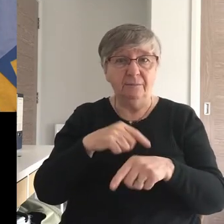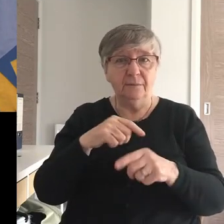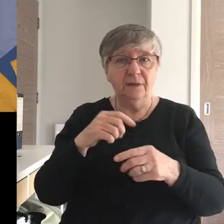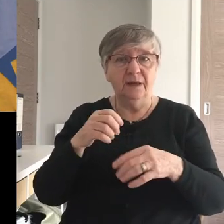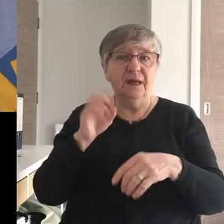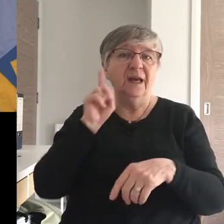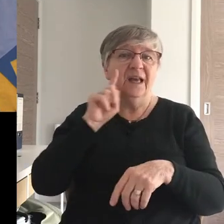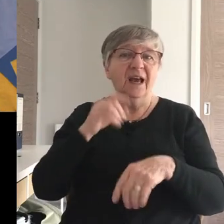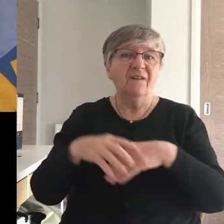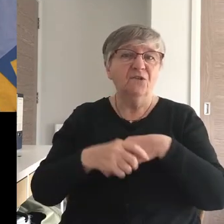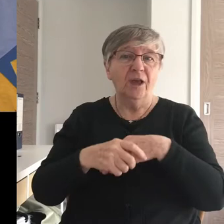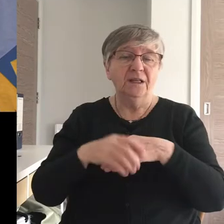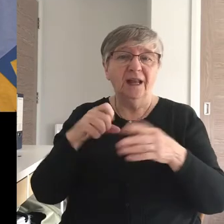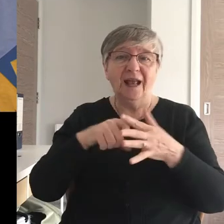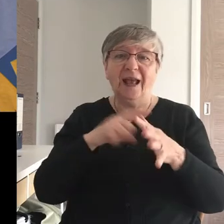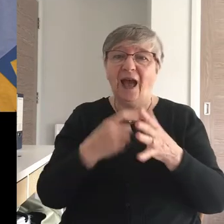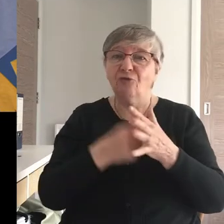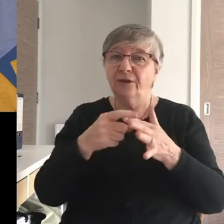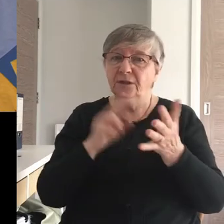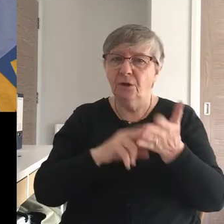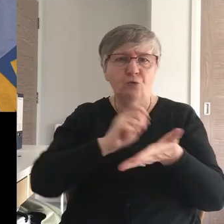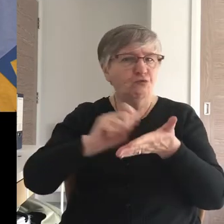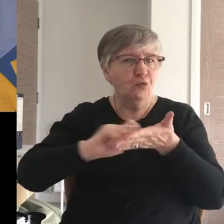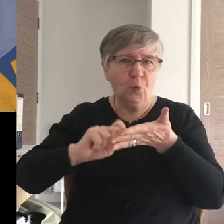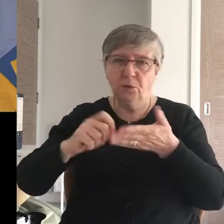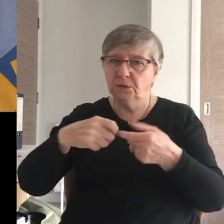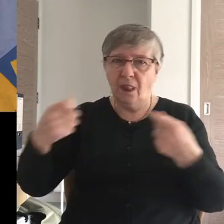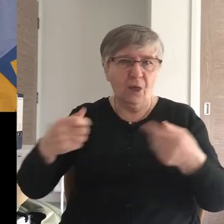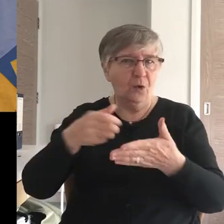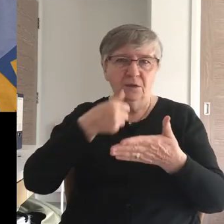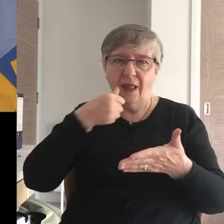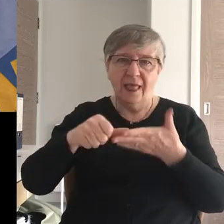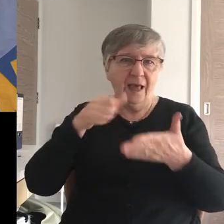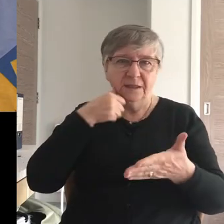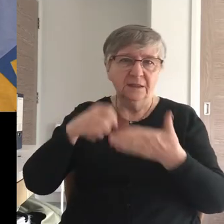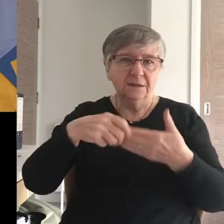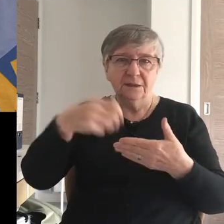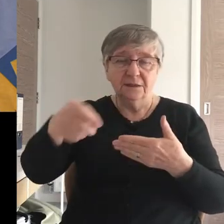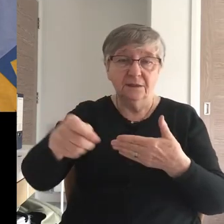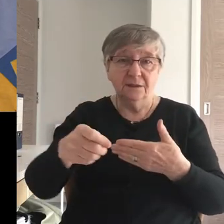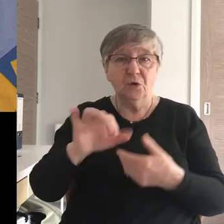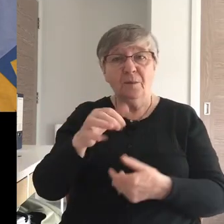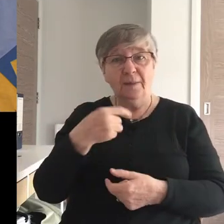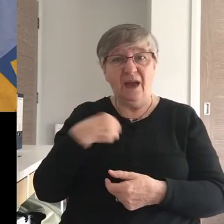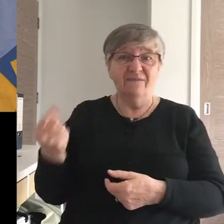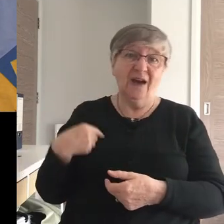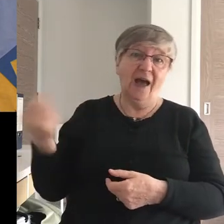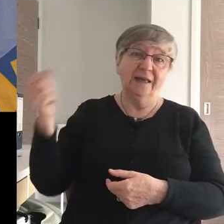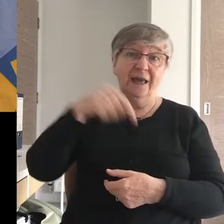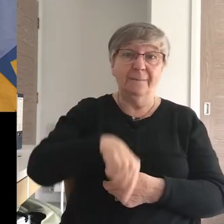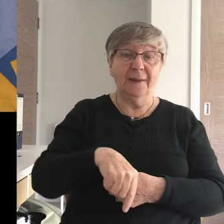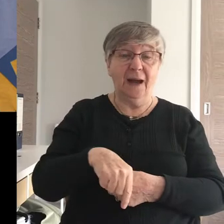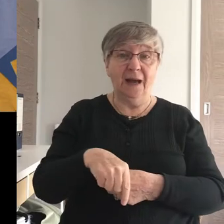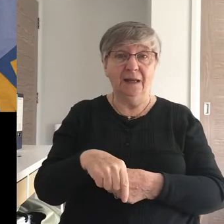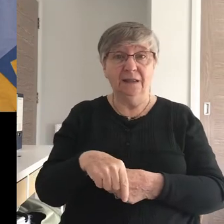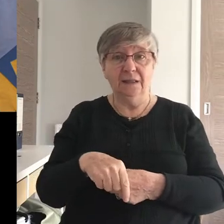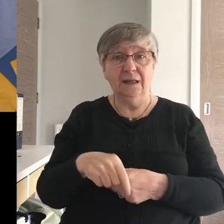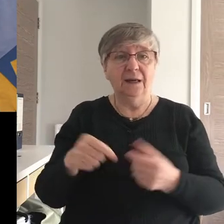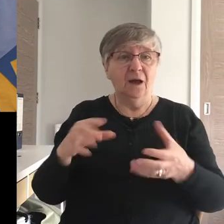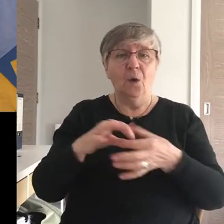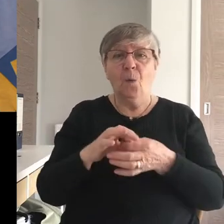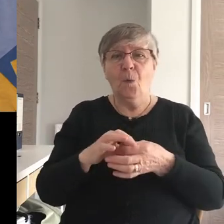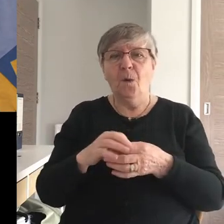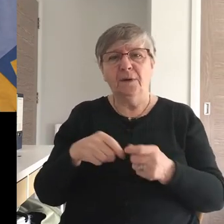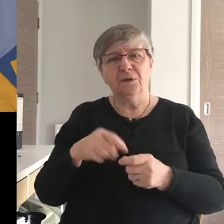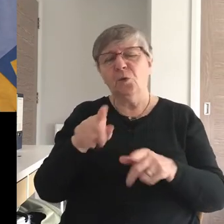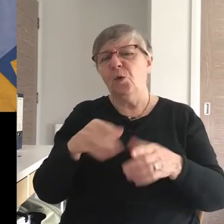Karen, wrote to me frequently. Now, suppose I had come back and said, home after 9 months, Karen, I